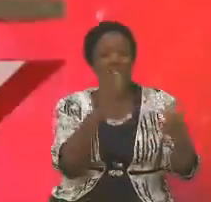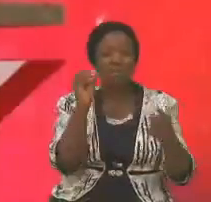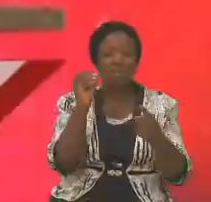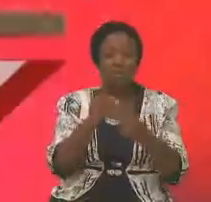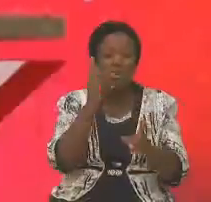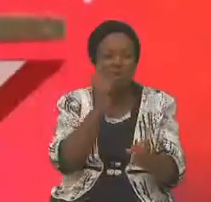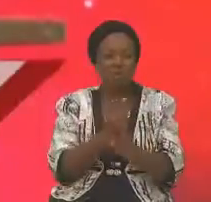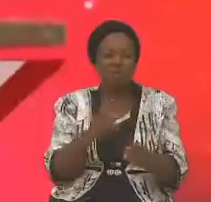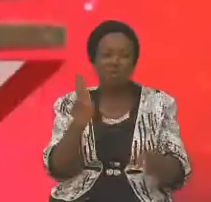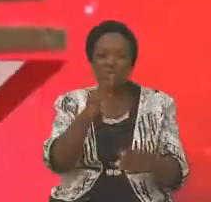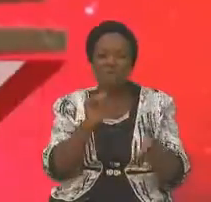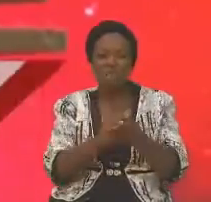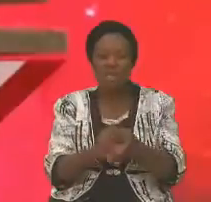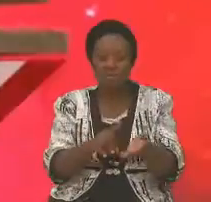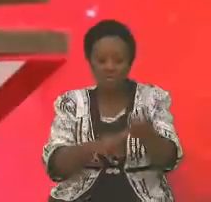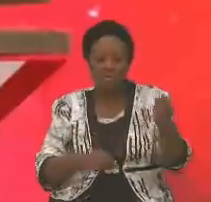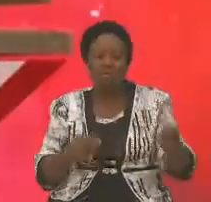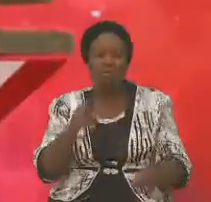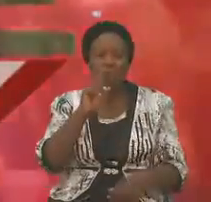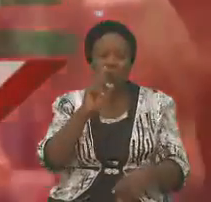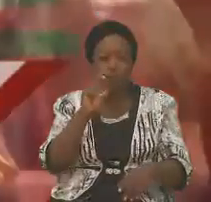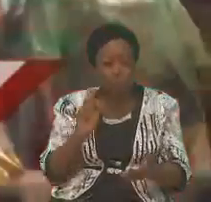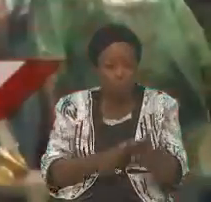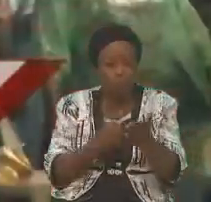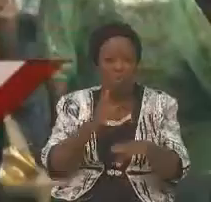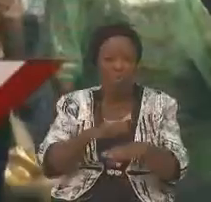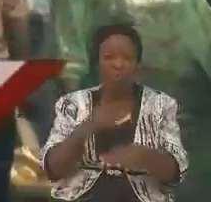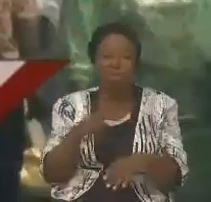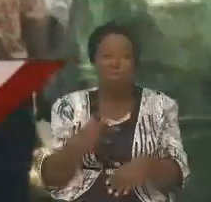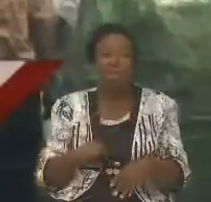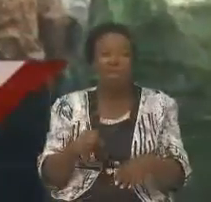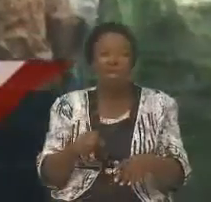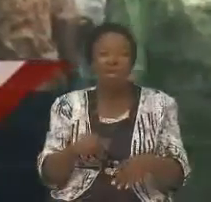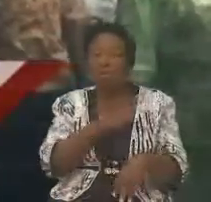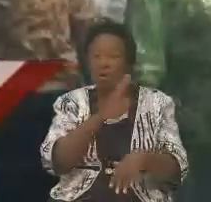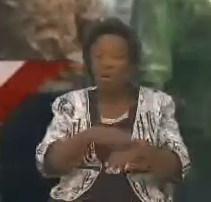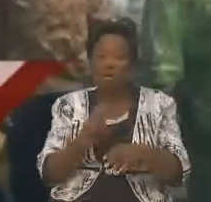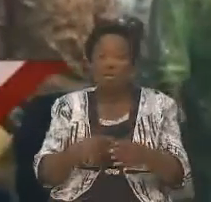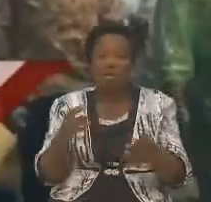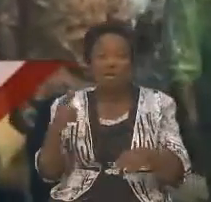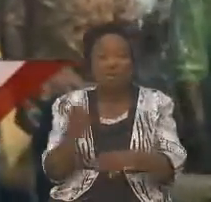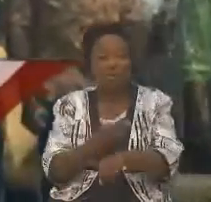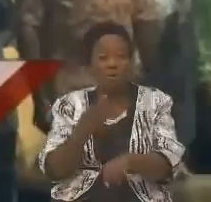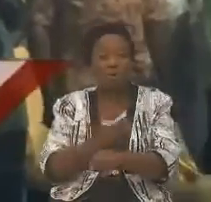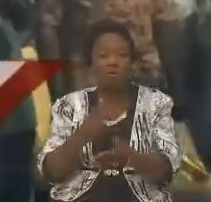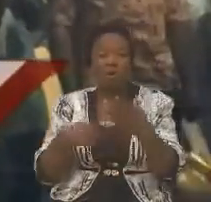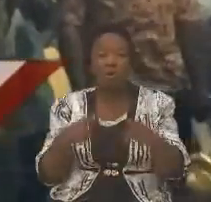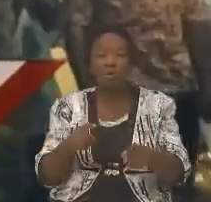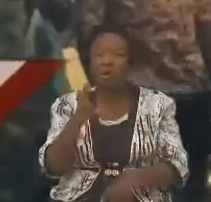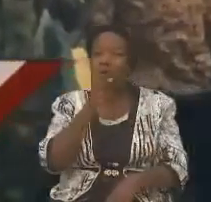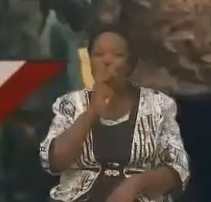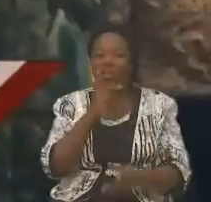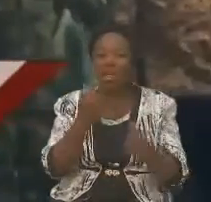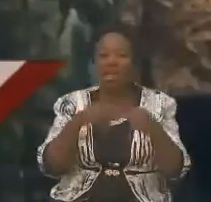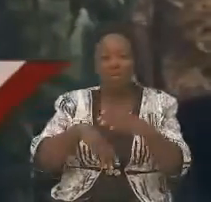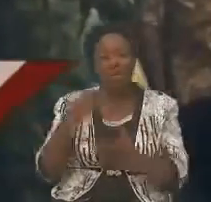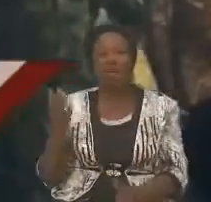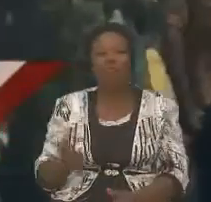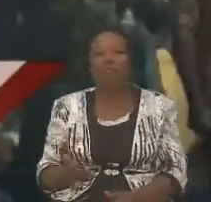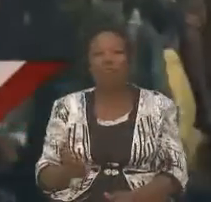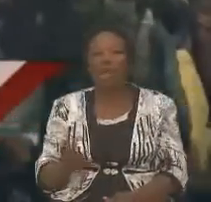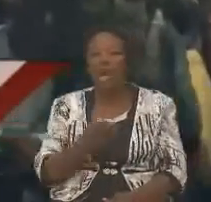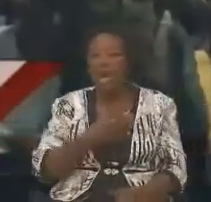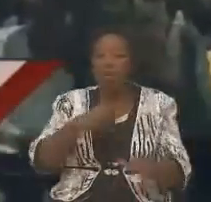rods around, only one person had that rod, and when he struck that rock, water came out. All the